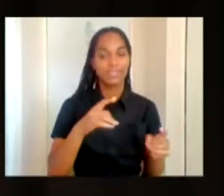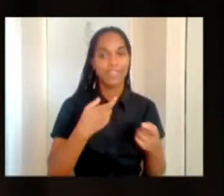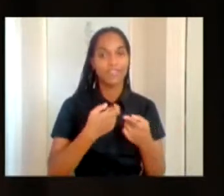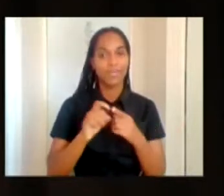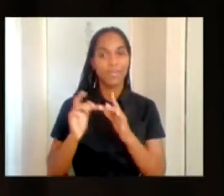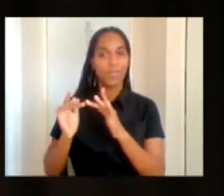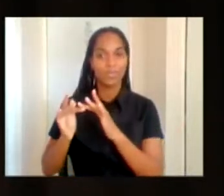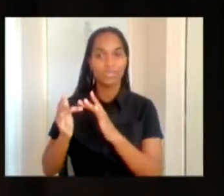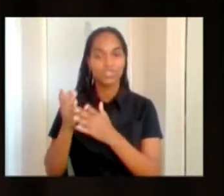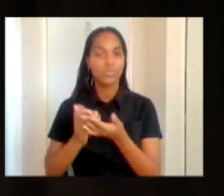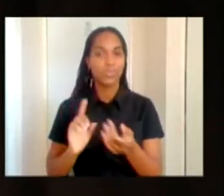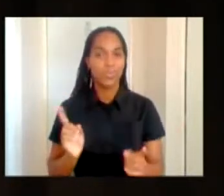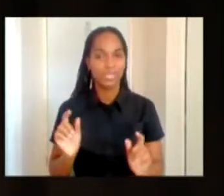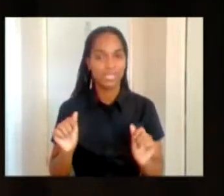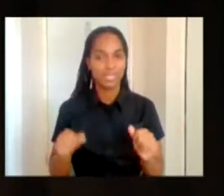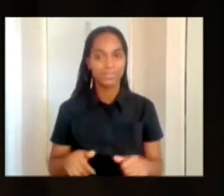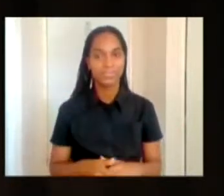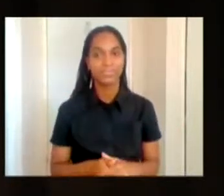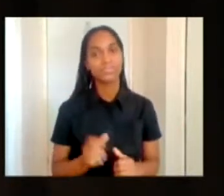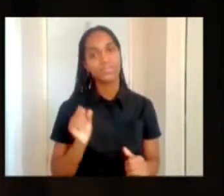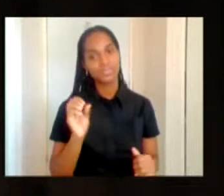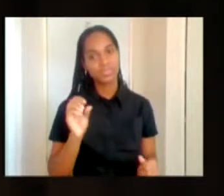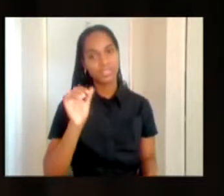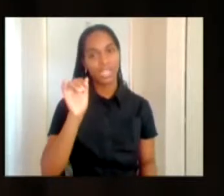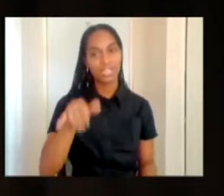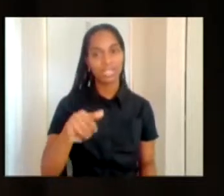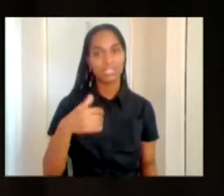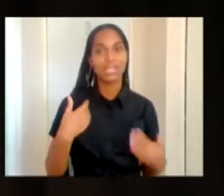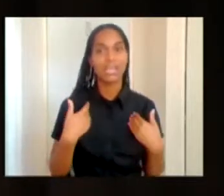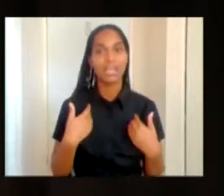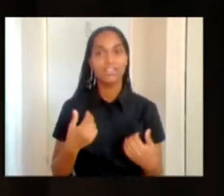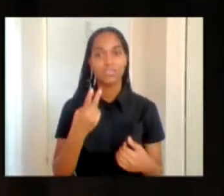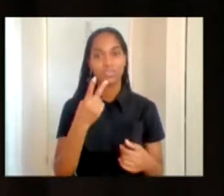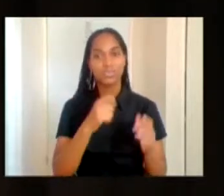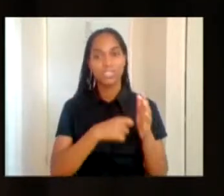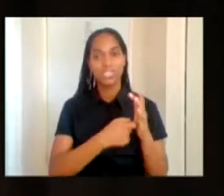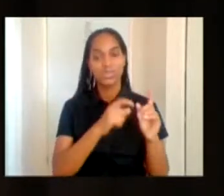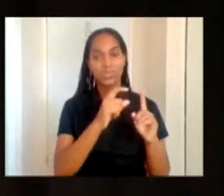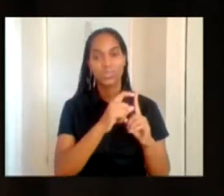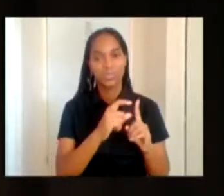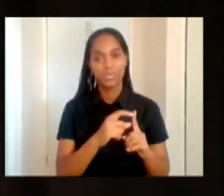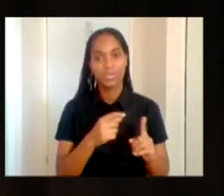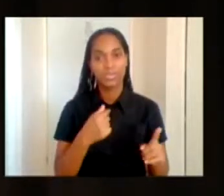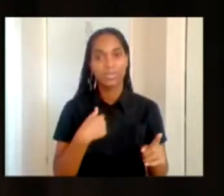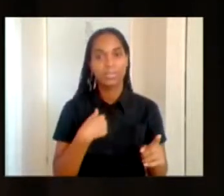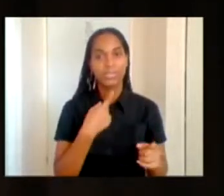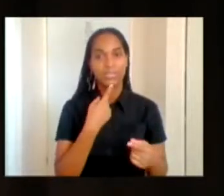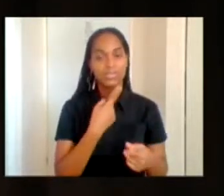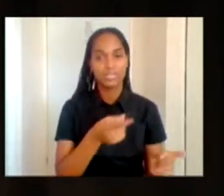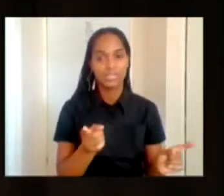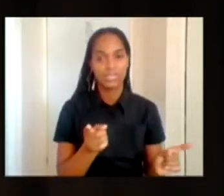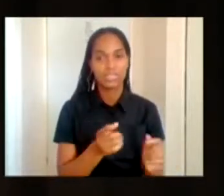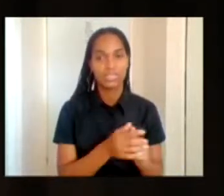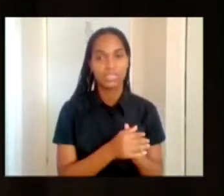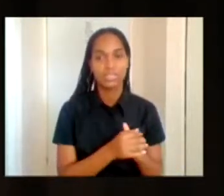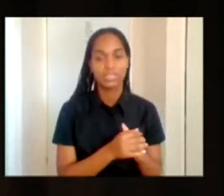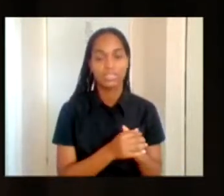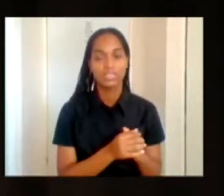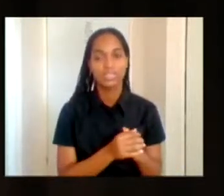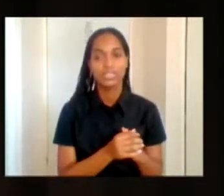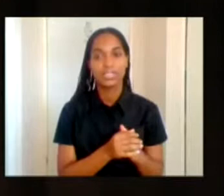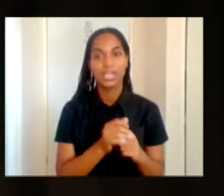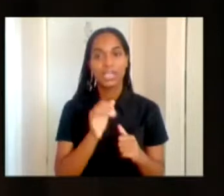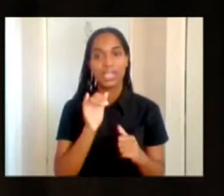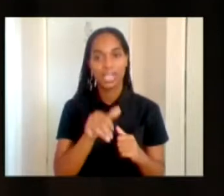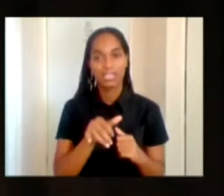somewhere. So that has a kind of two keyword, as I mentioned, management and protocol. So that's the kind of